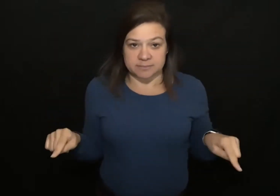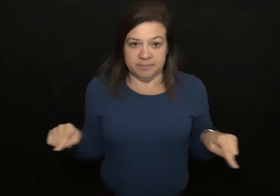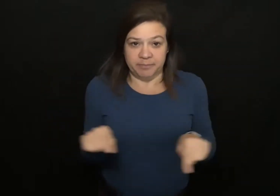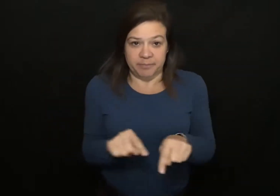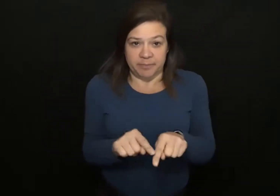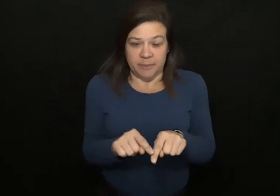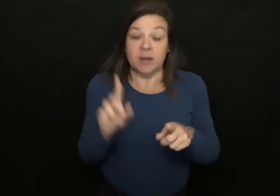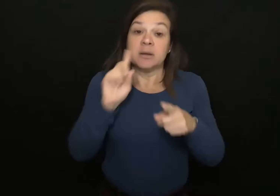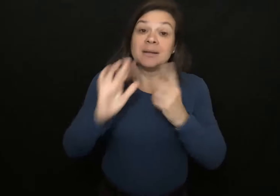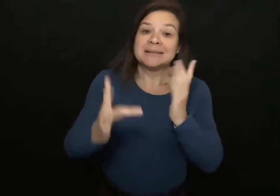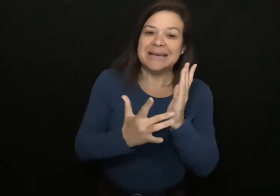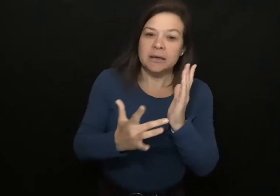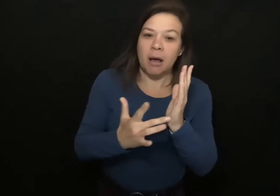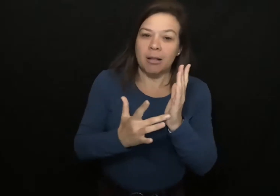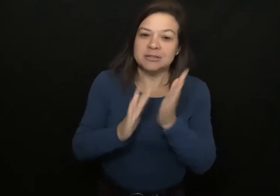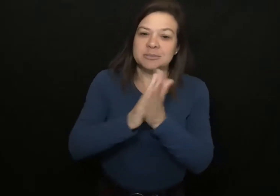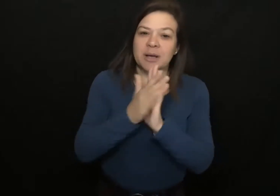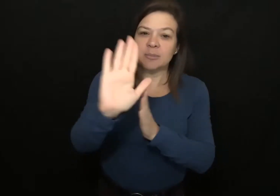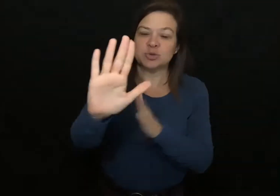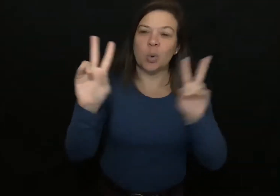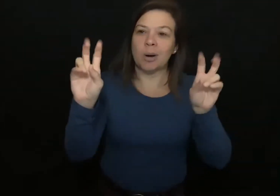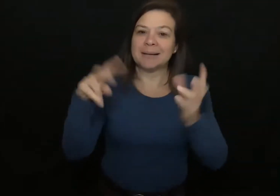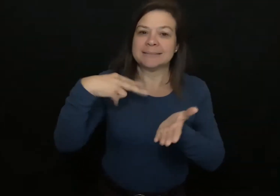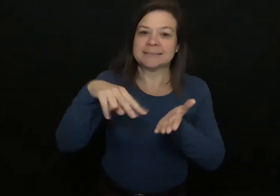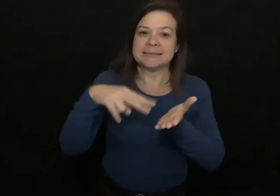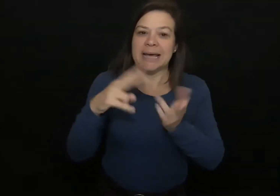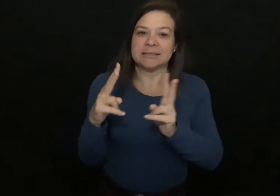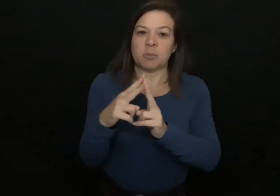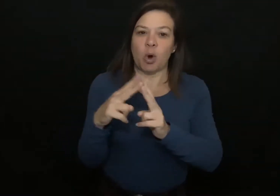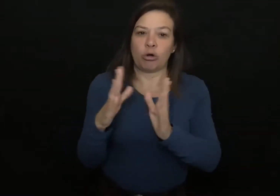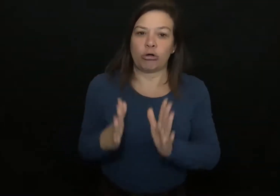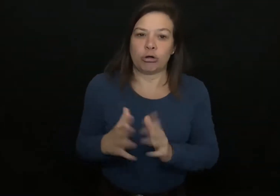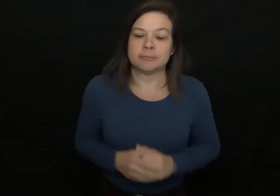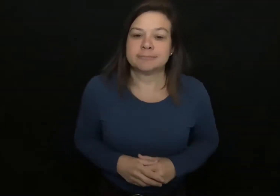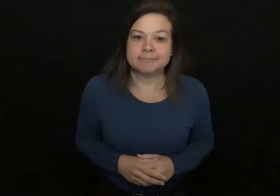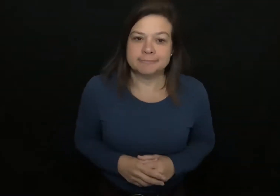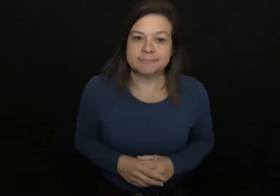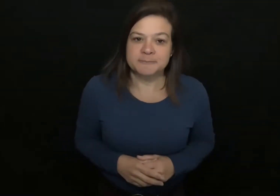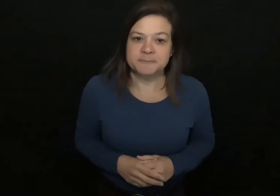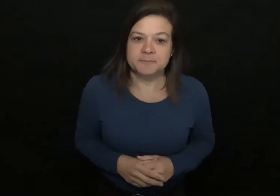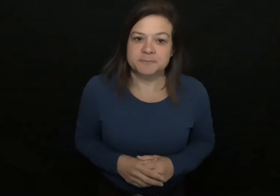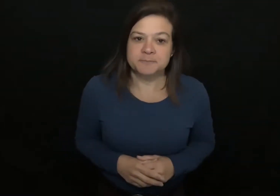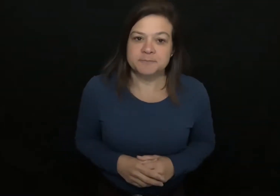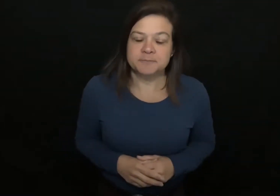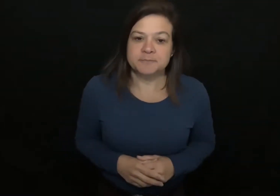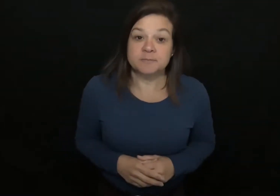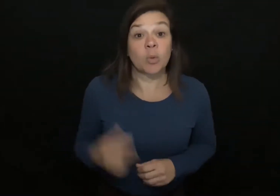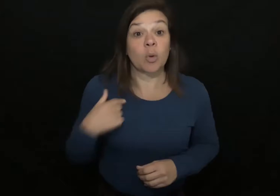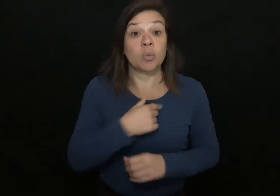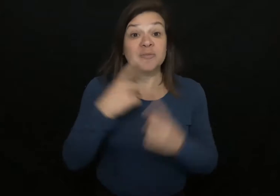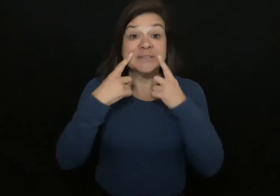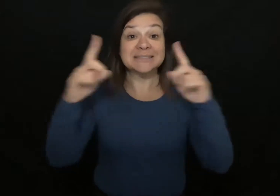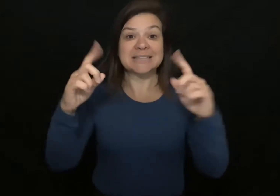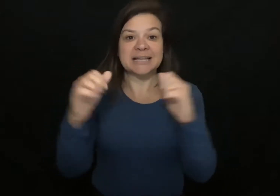technology becomes your partner in this dance. And then also we've been successful in using